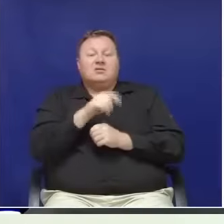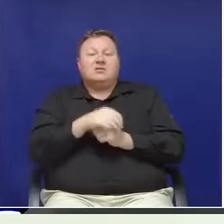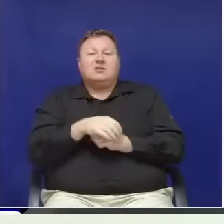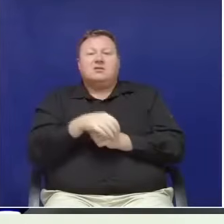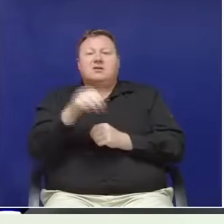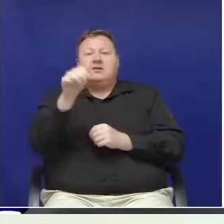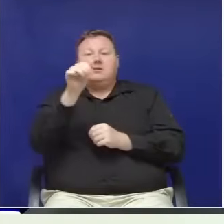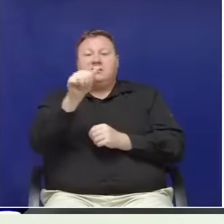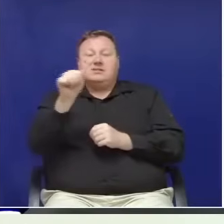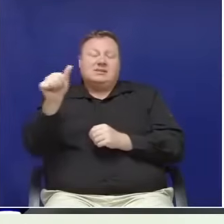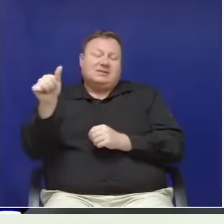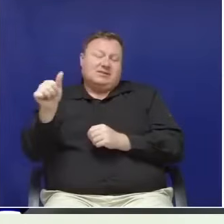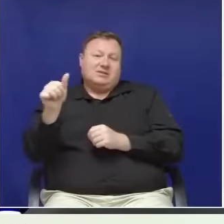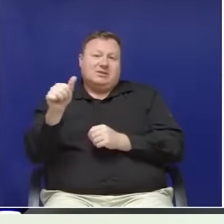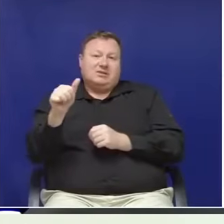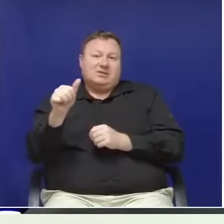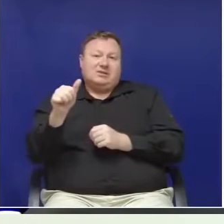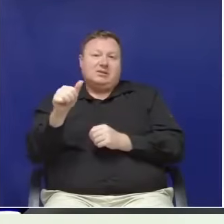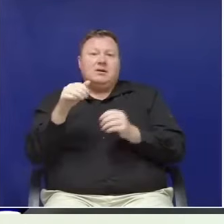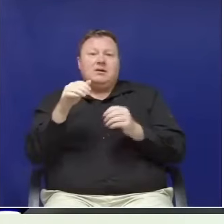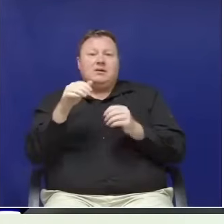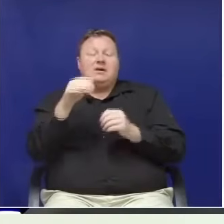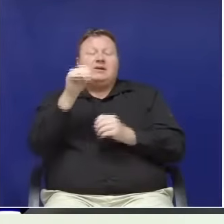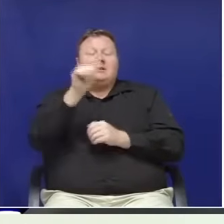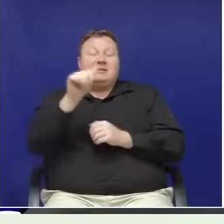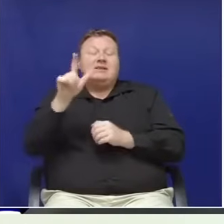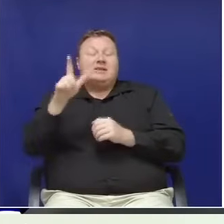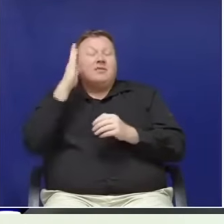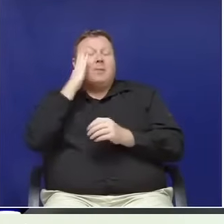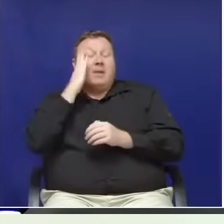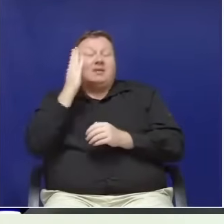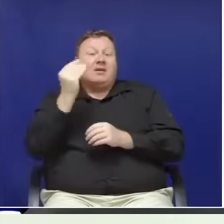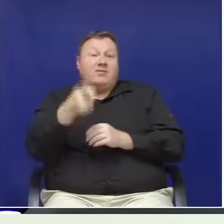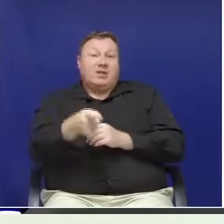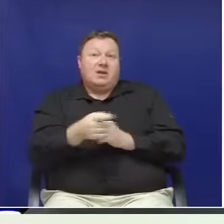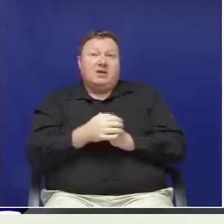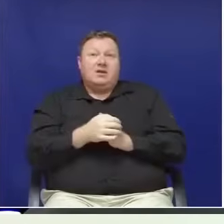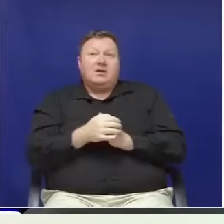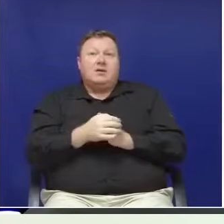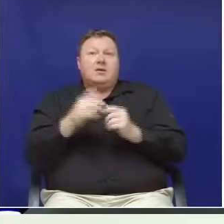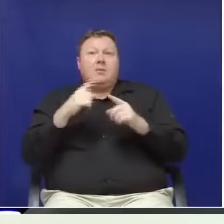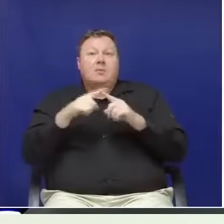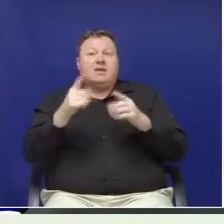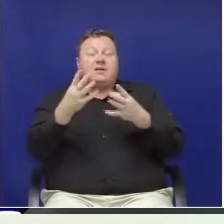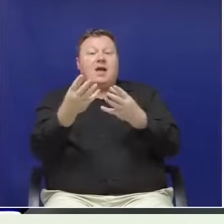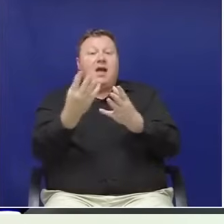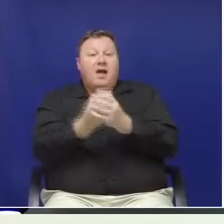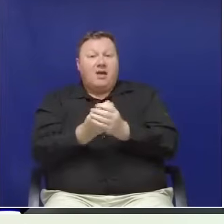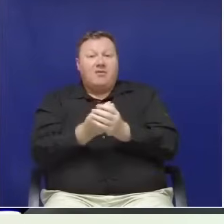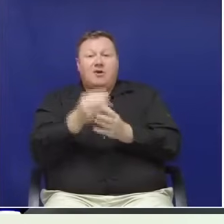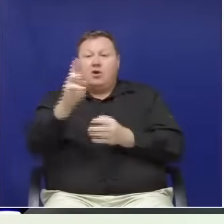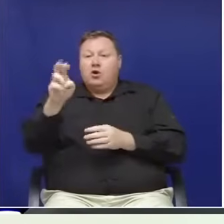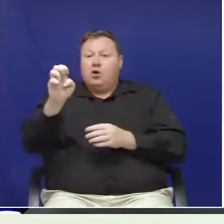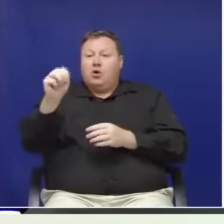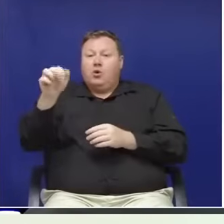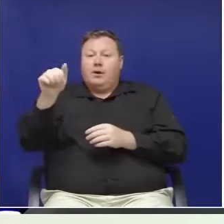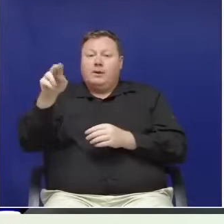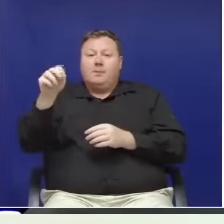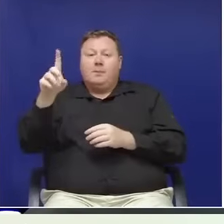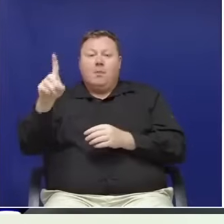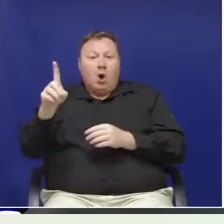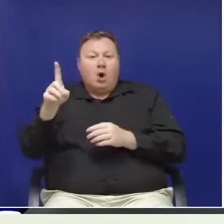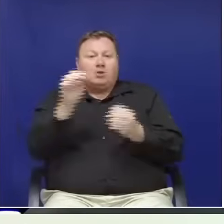107,067 beds. But then we have remand detainees and we have